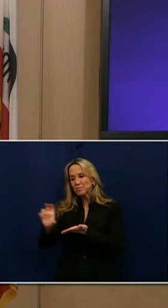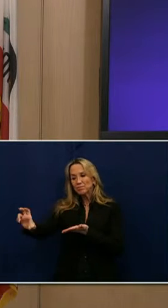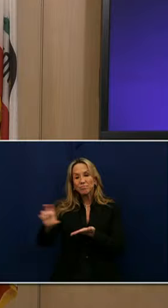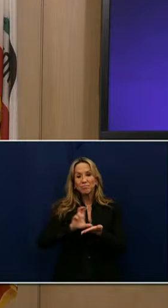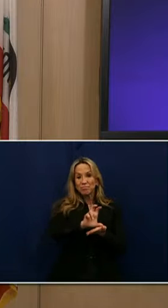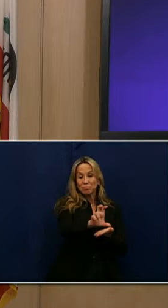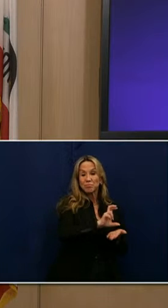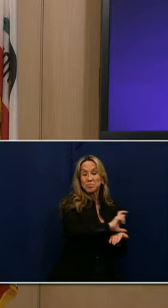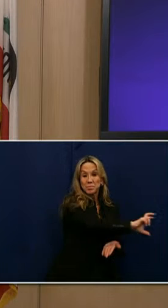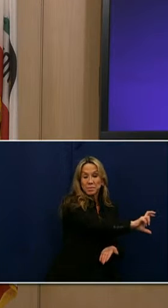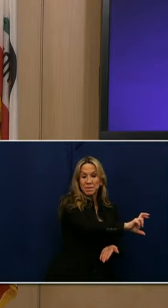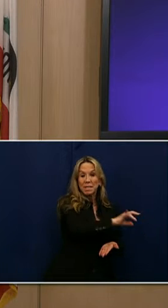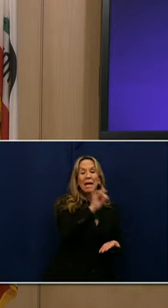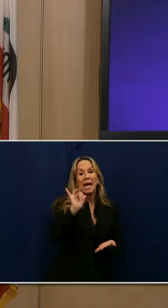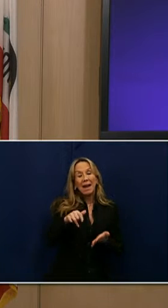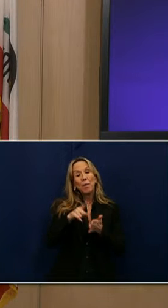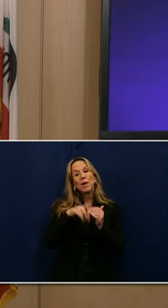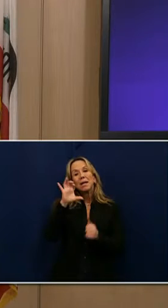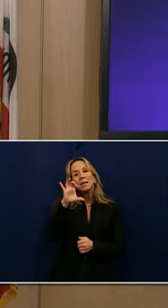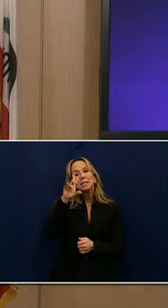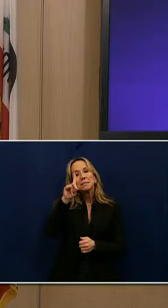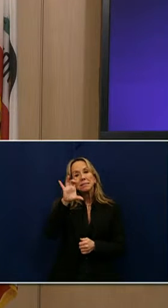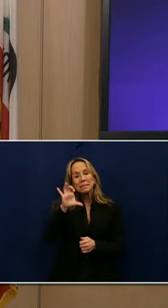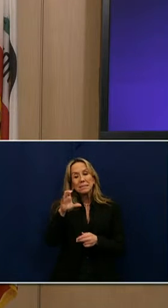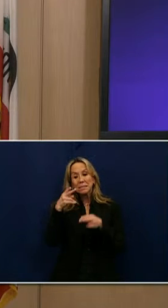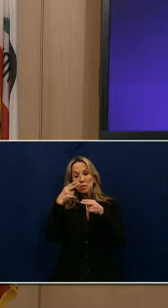these locations are what CDC calls